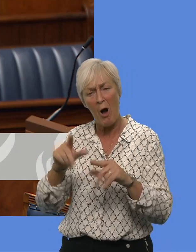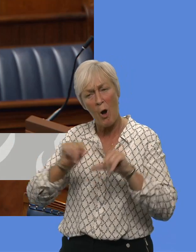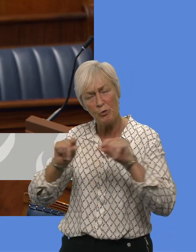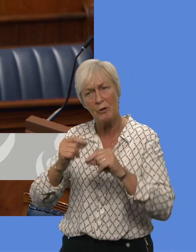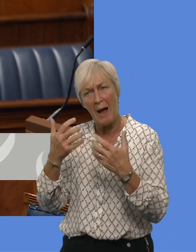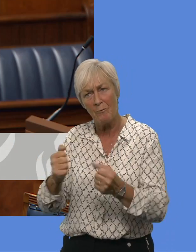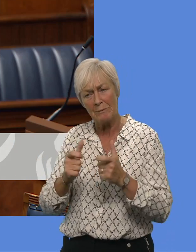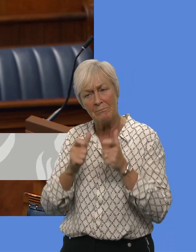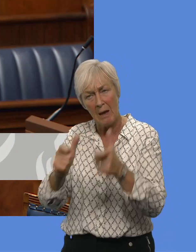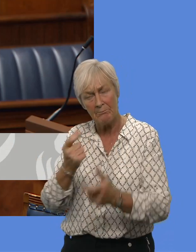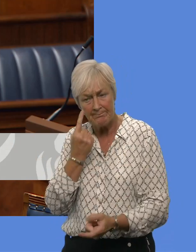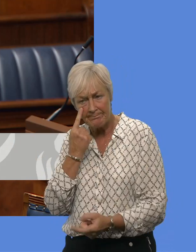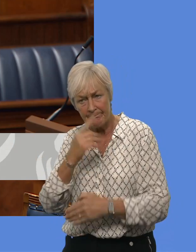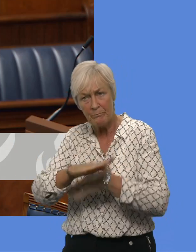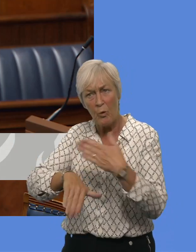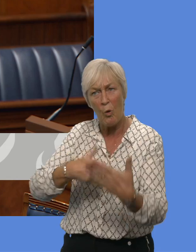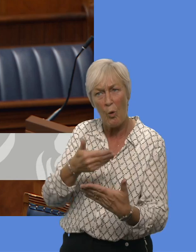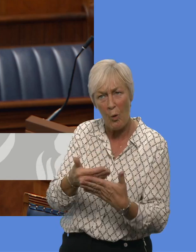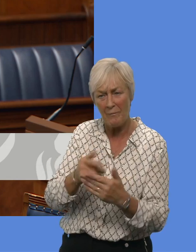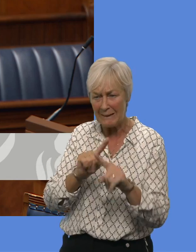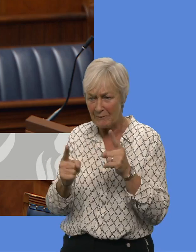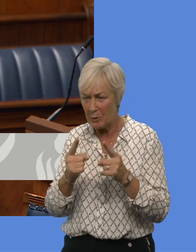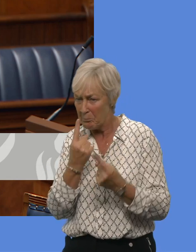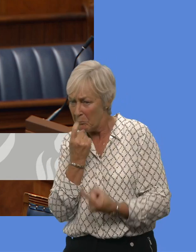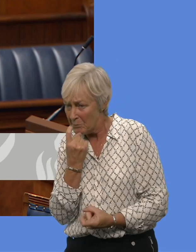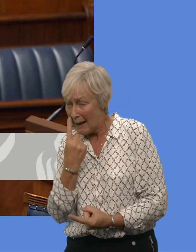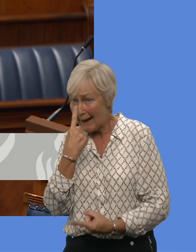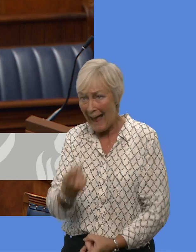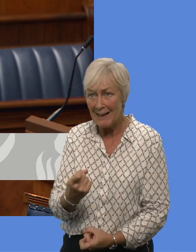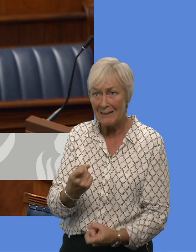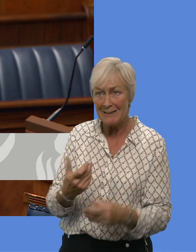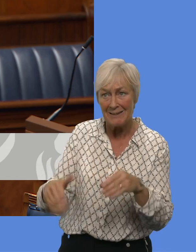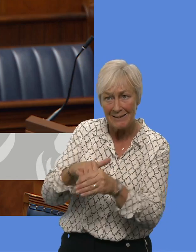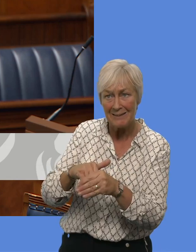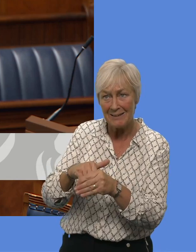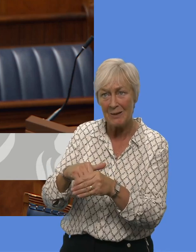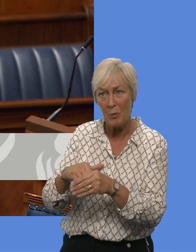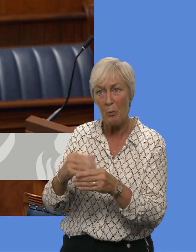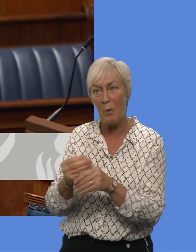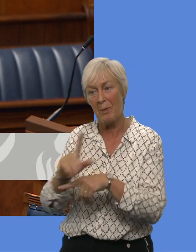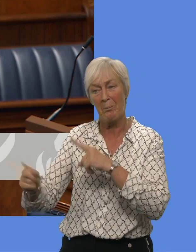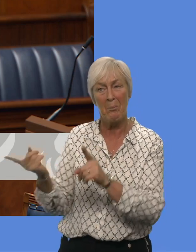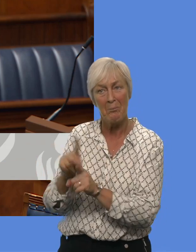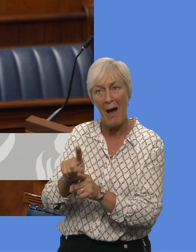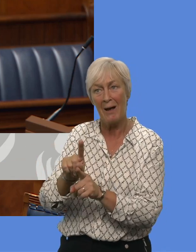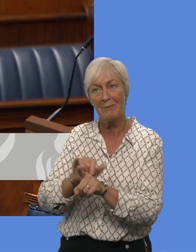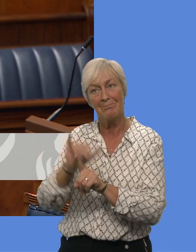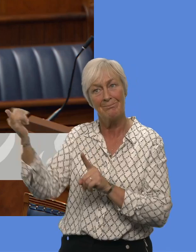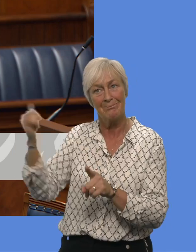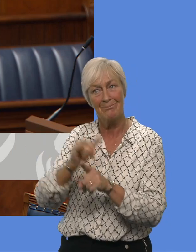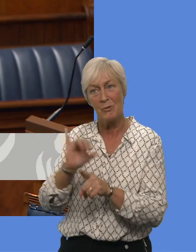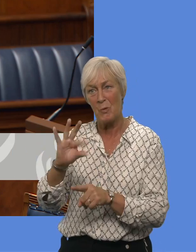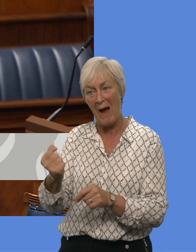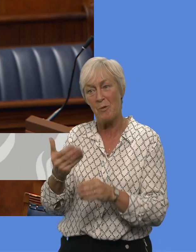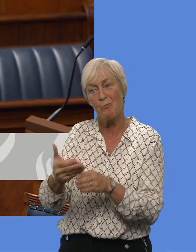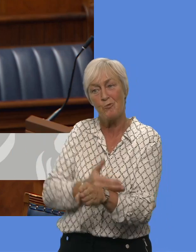pursuing all of the possibilities that are on the table to try to reinstate that. There would be no point having a pre-clearance